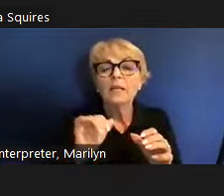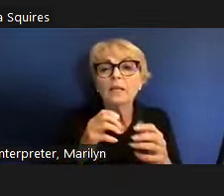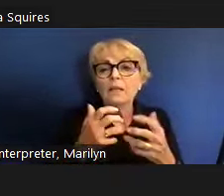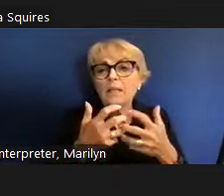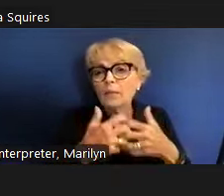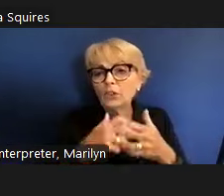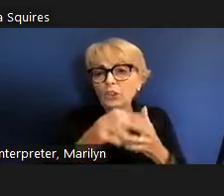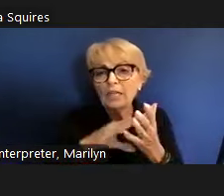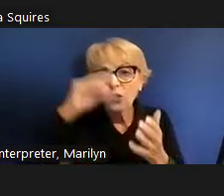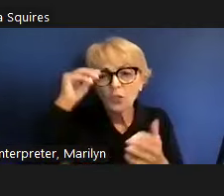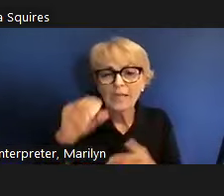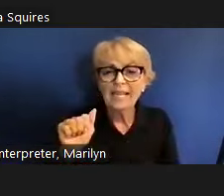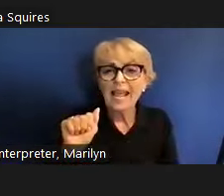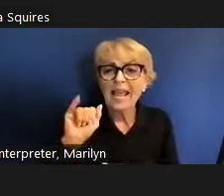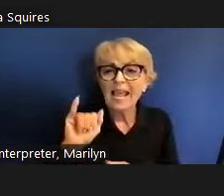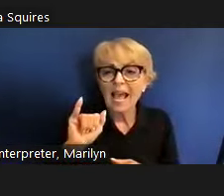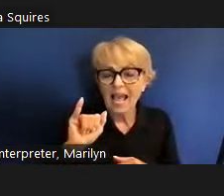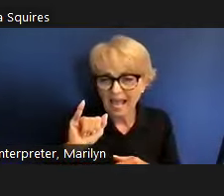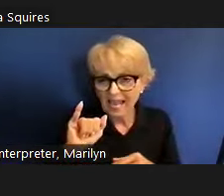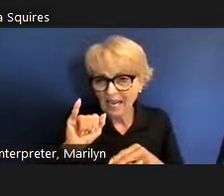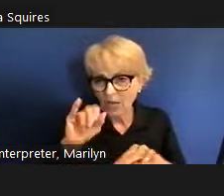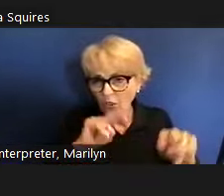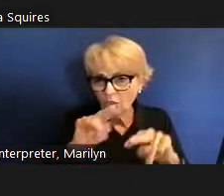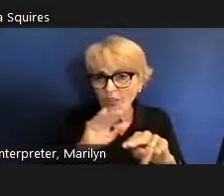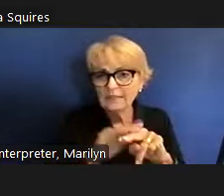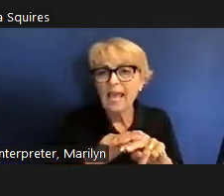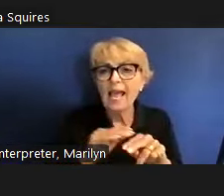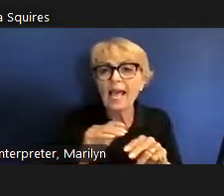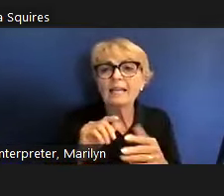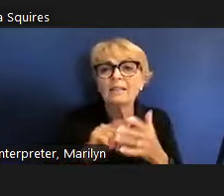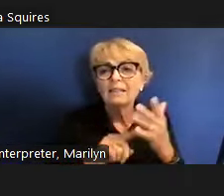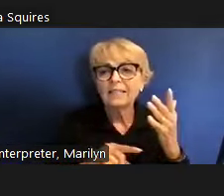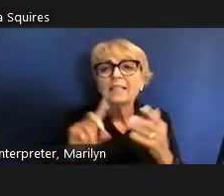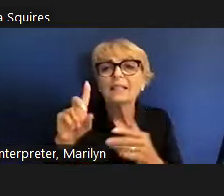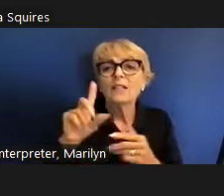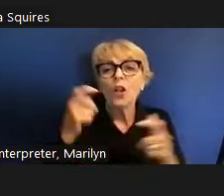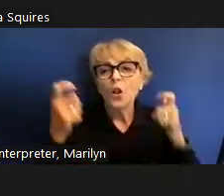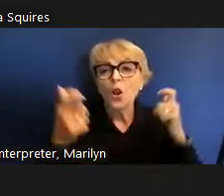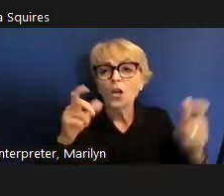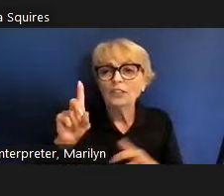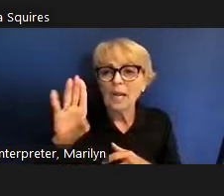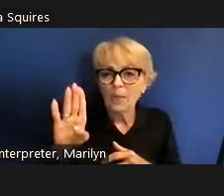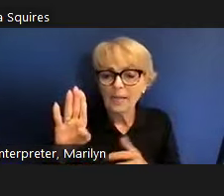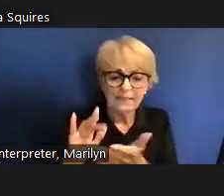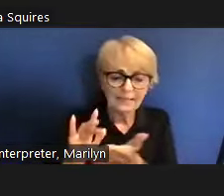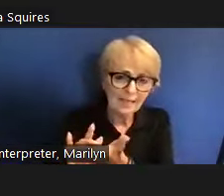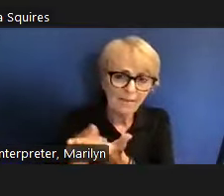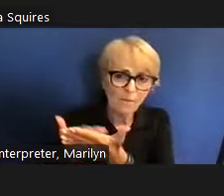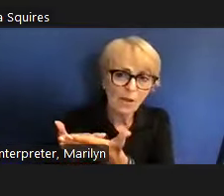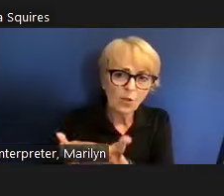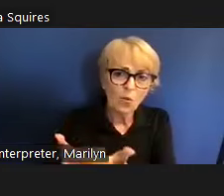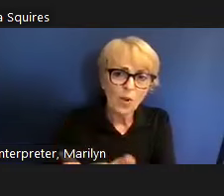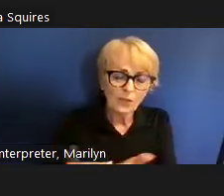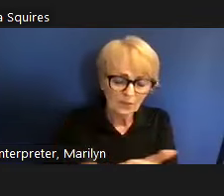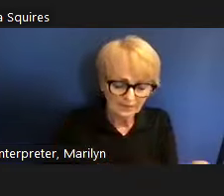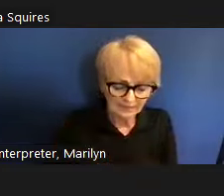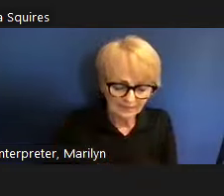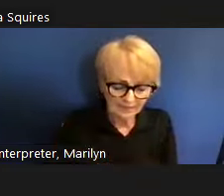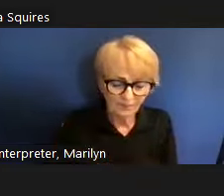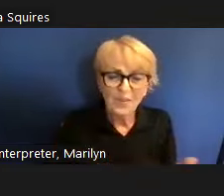learning AI-like looks at large databases of medical records. And in